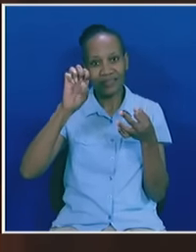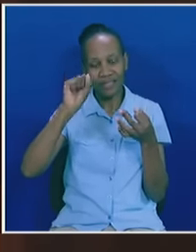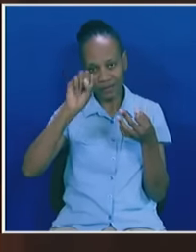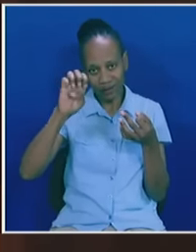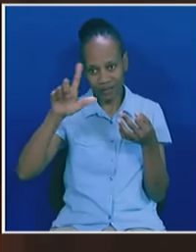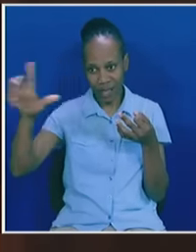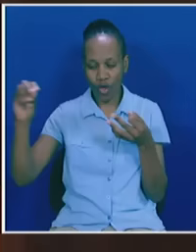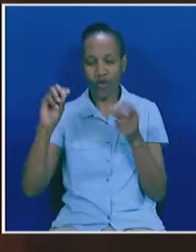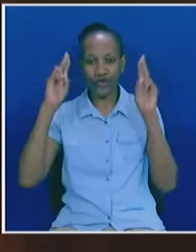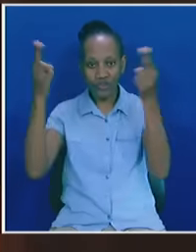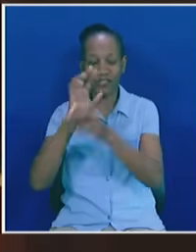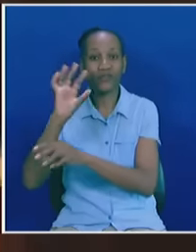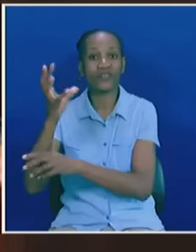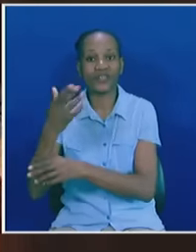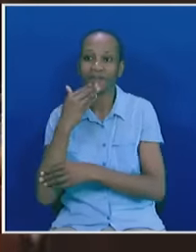here.